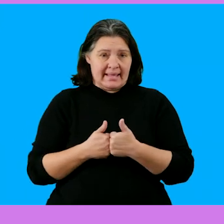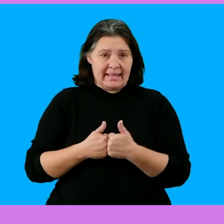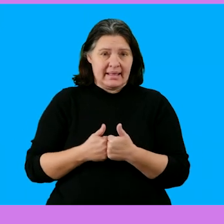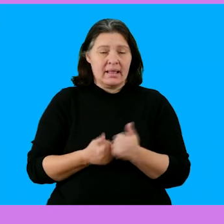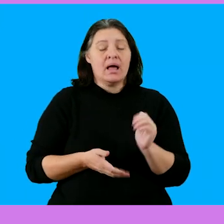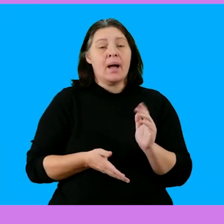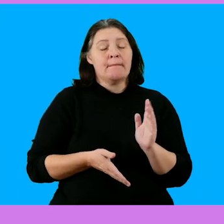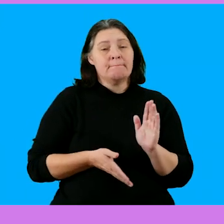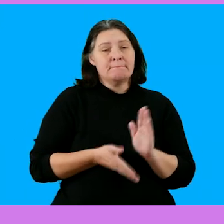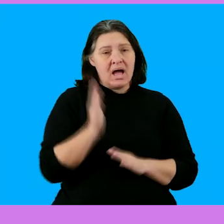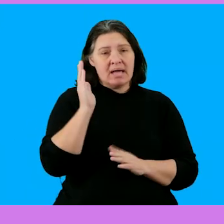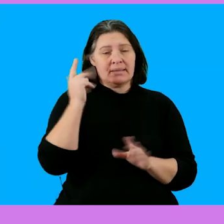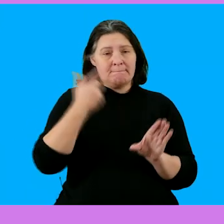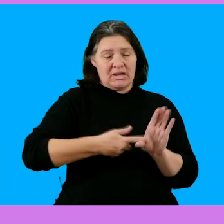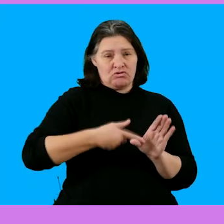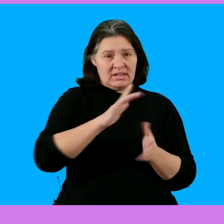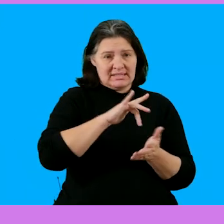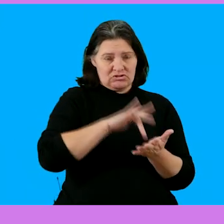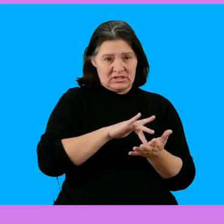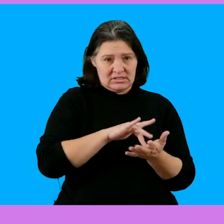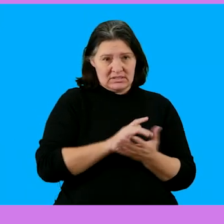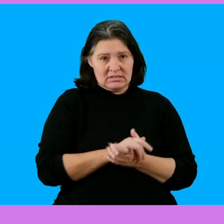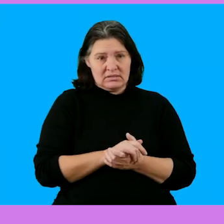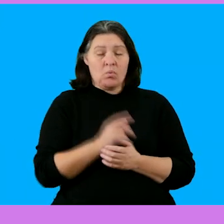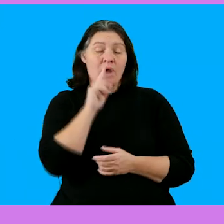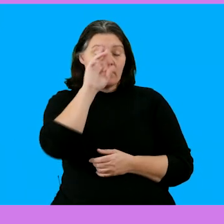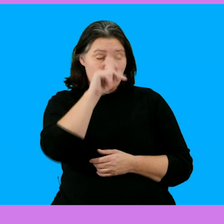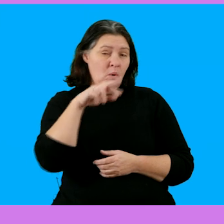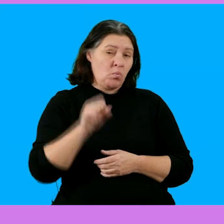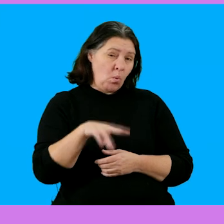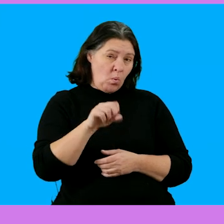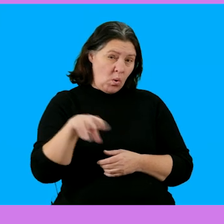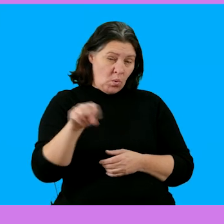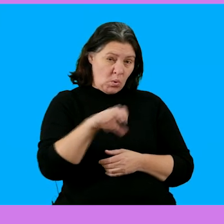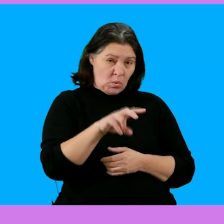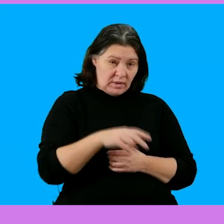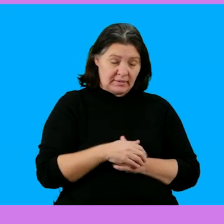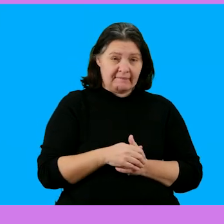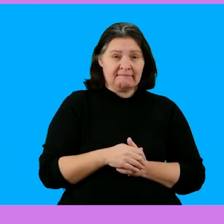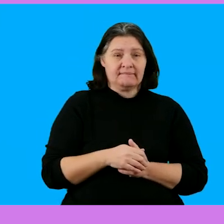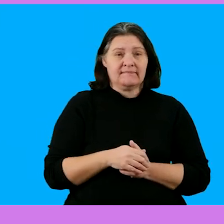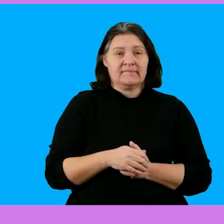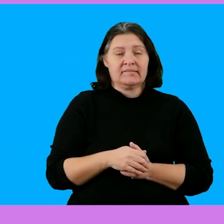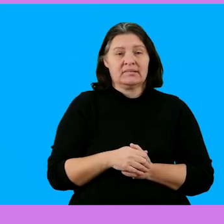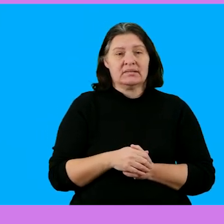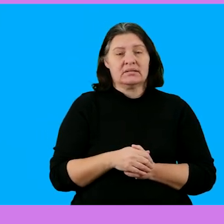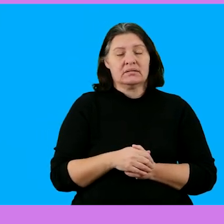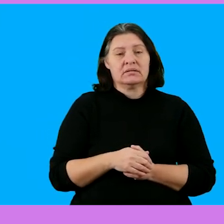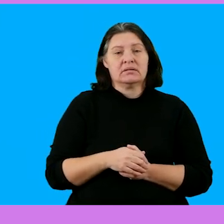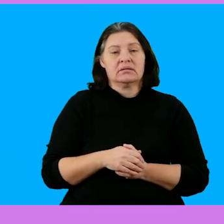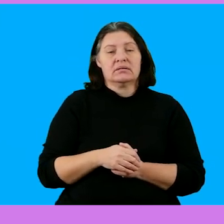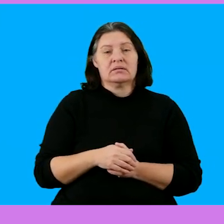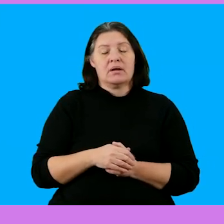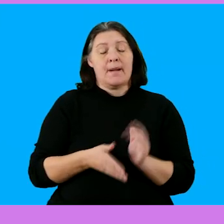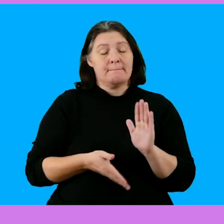we agree we'll pass the petrol station. Remember, we are walking, as is indicated here. So